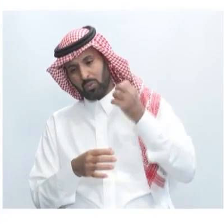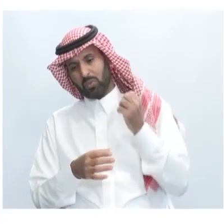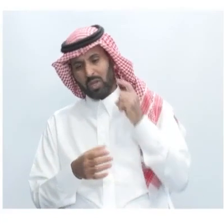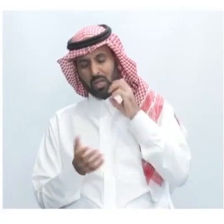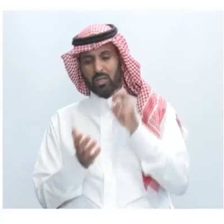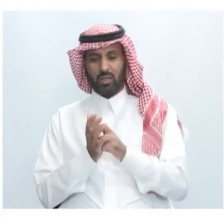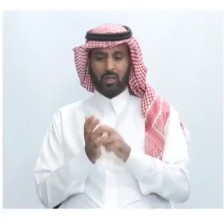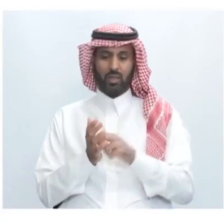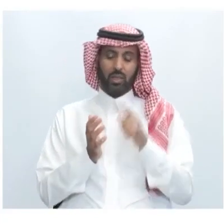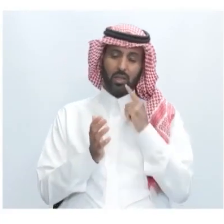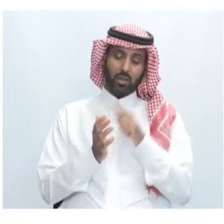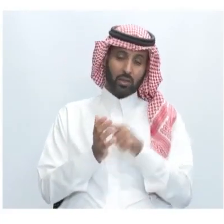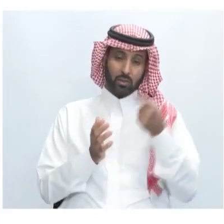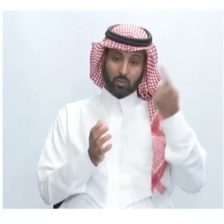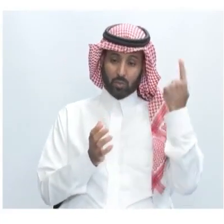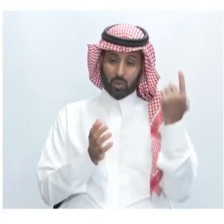grammar points from units